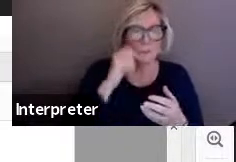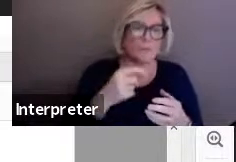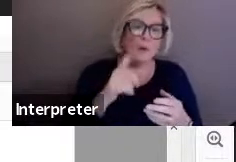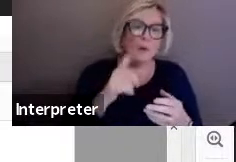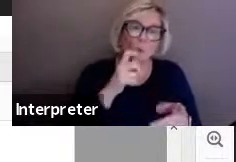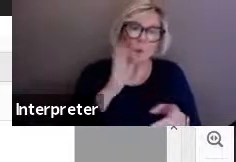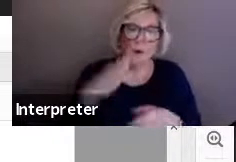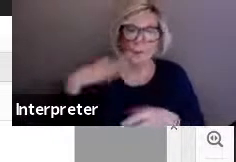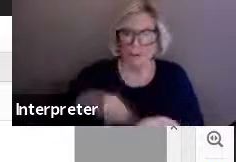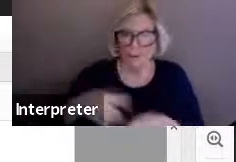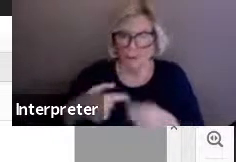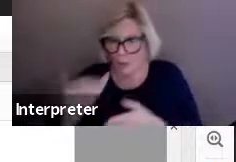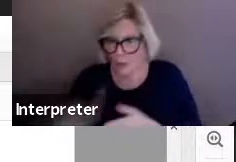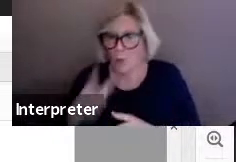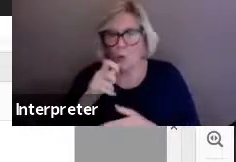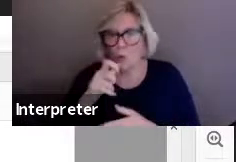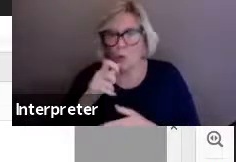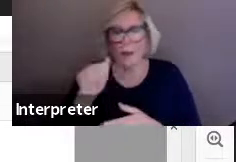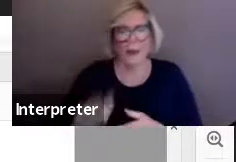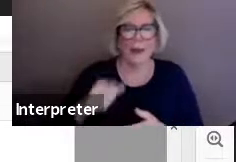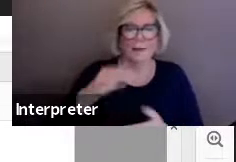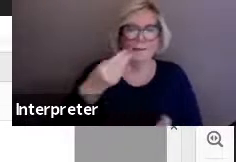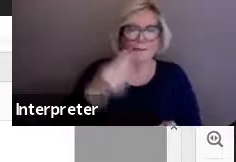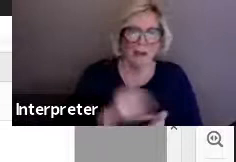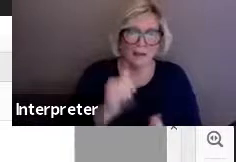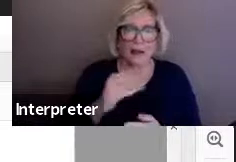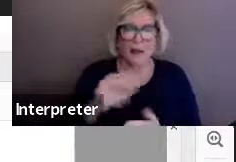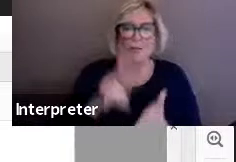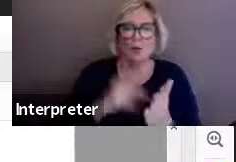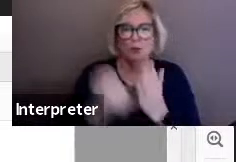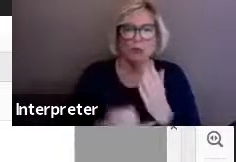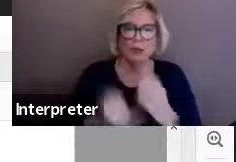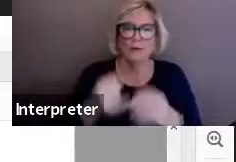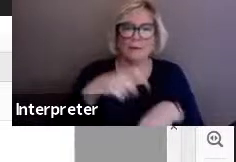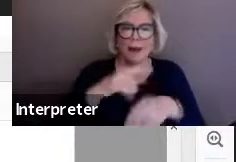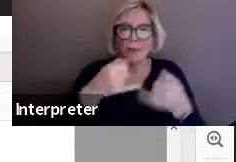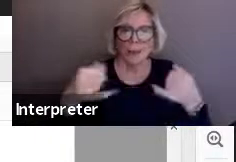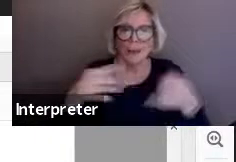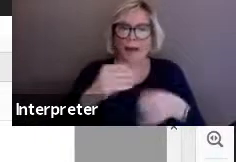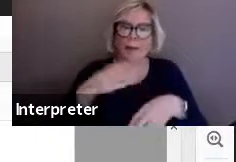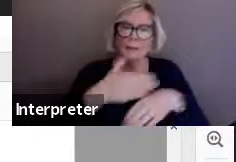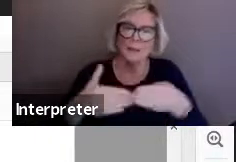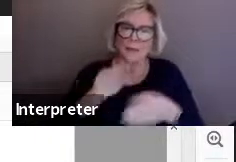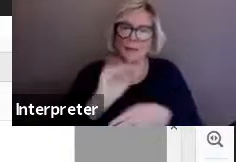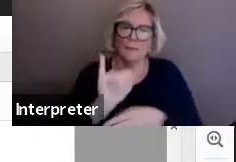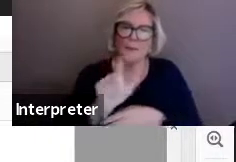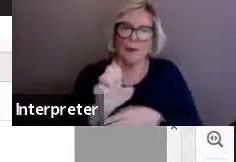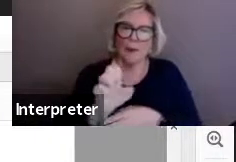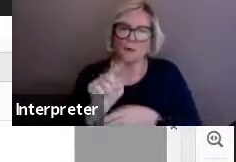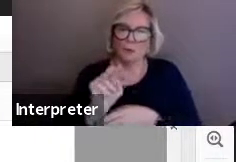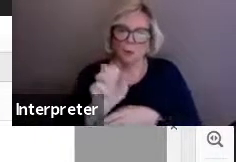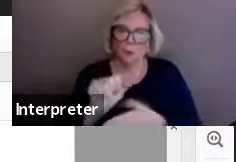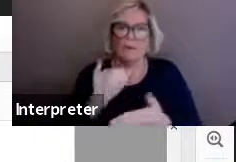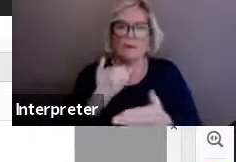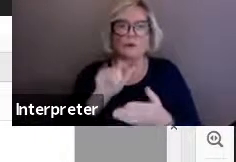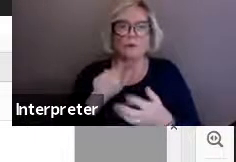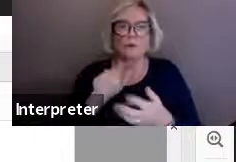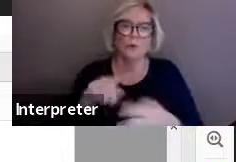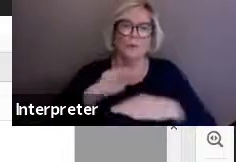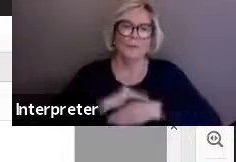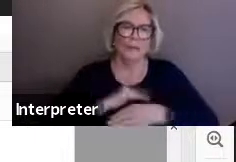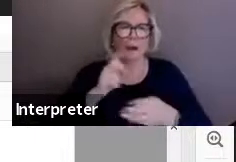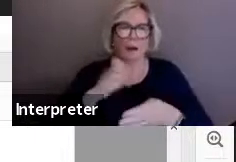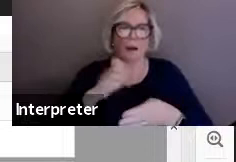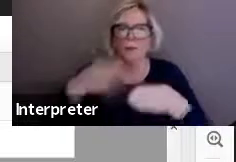from it, who will be able to fund it, and a project timeline, as well as some milestones that will get us to a completed joint licensure system in